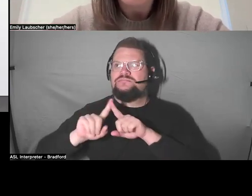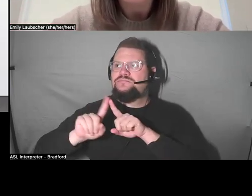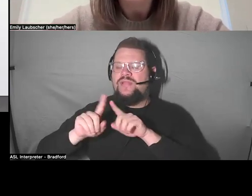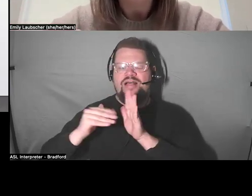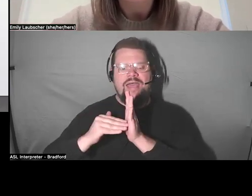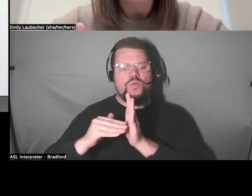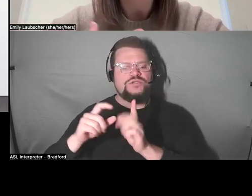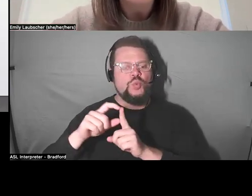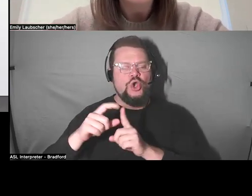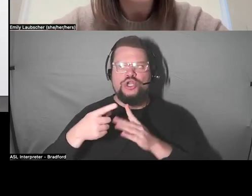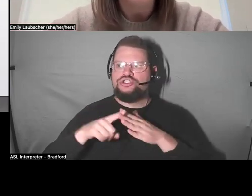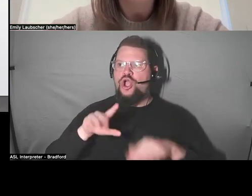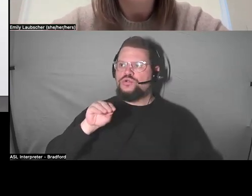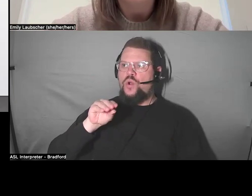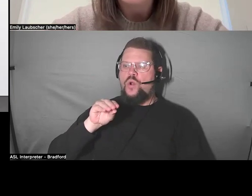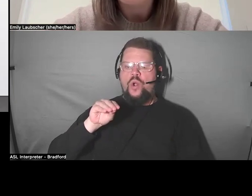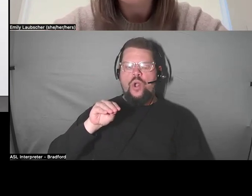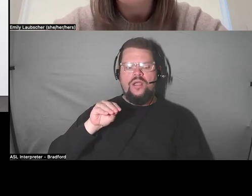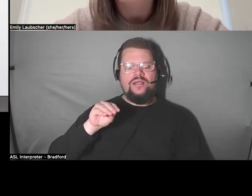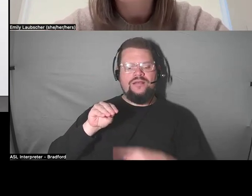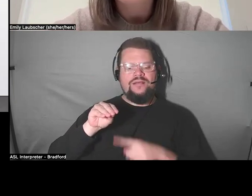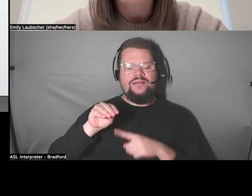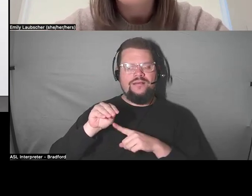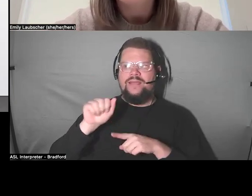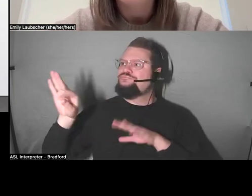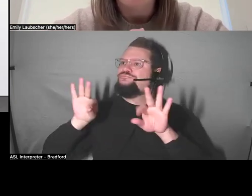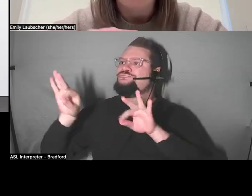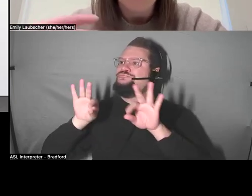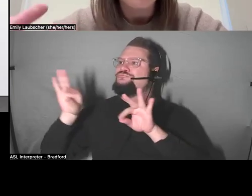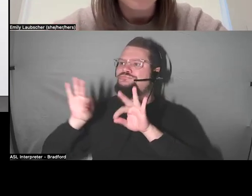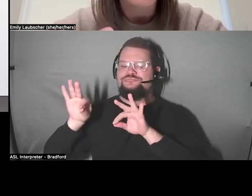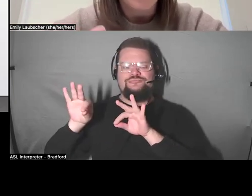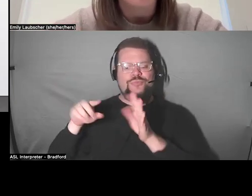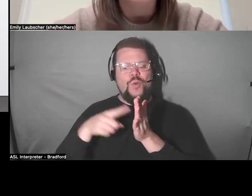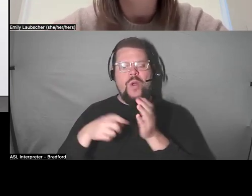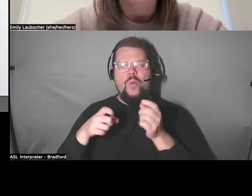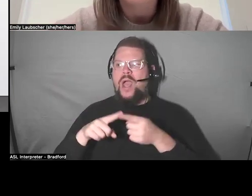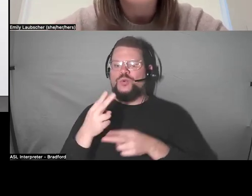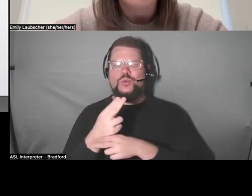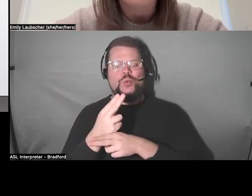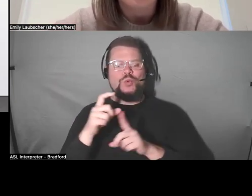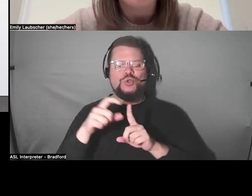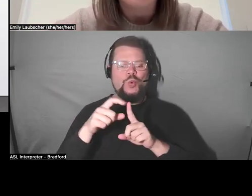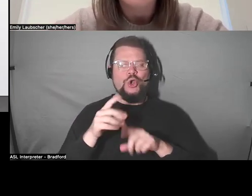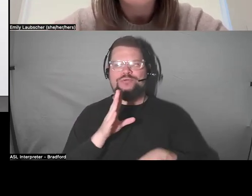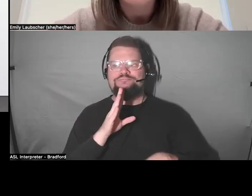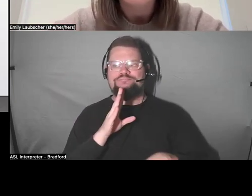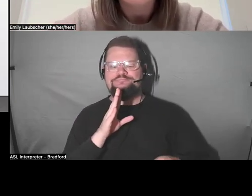start talking, they can pick and choose whatever they want to say from all of those thousands of words that they've